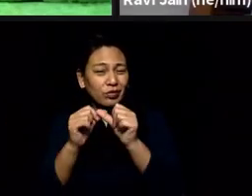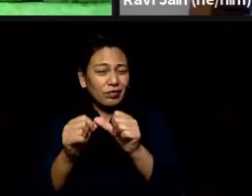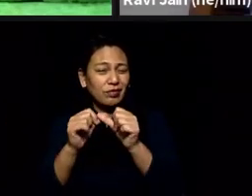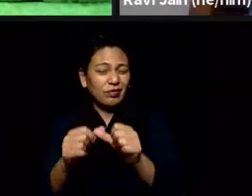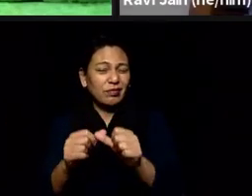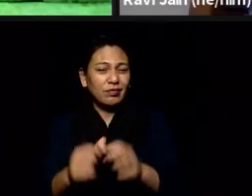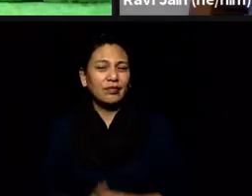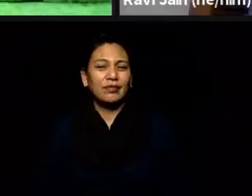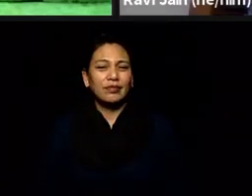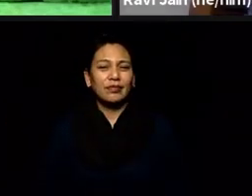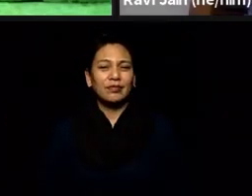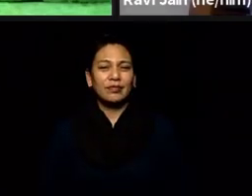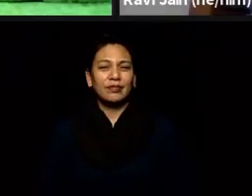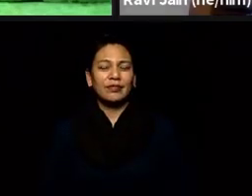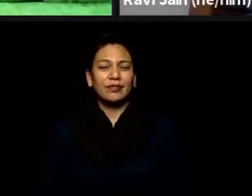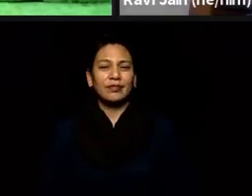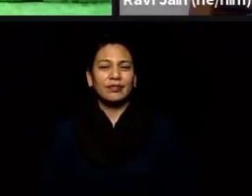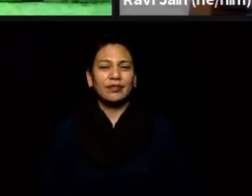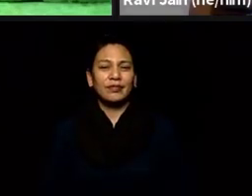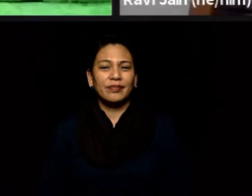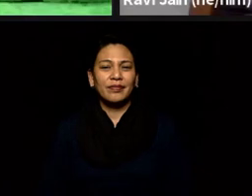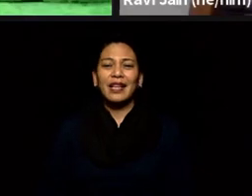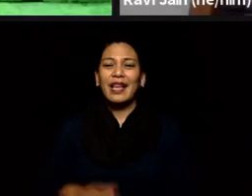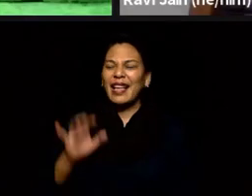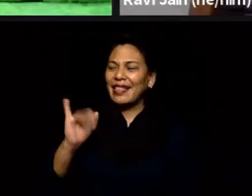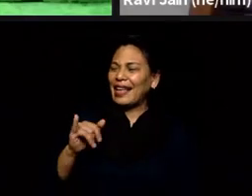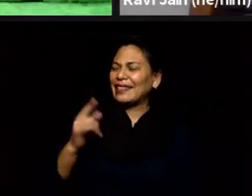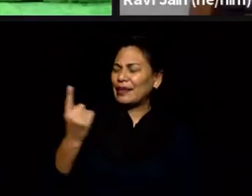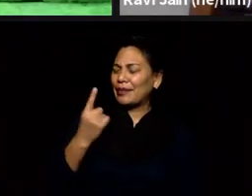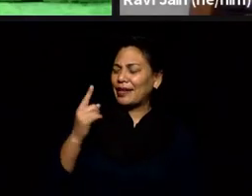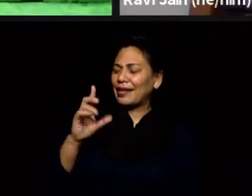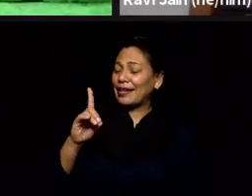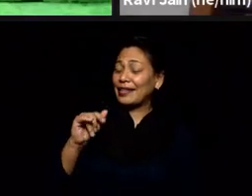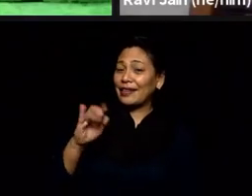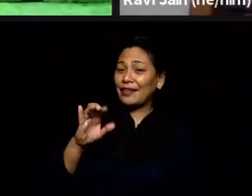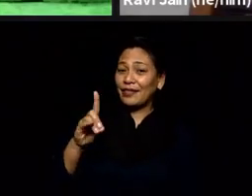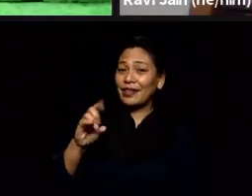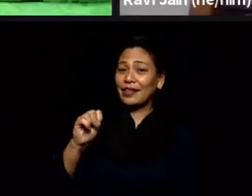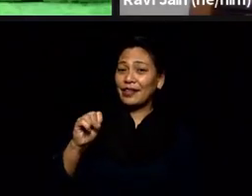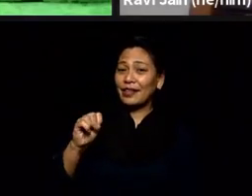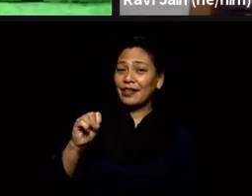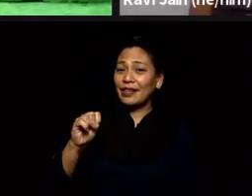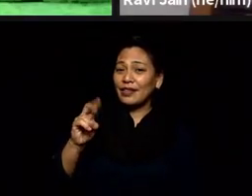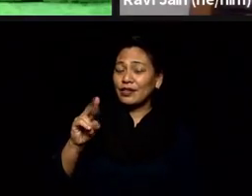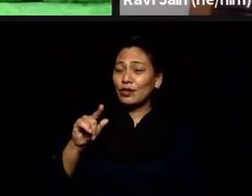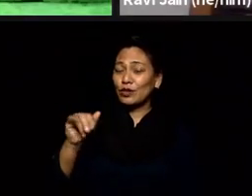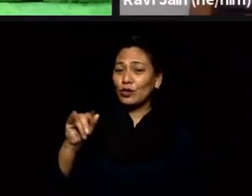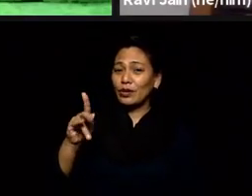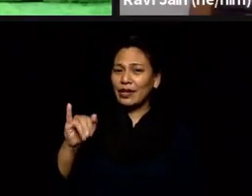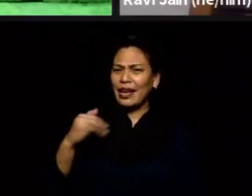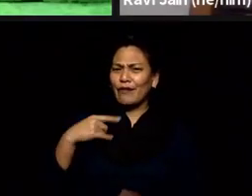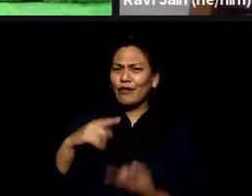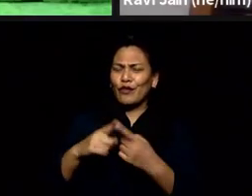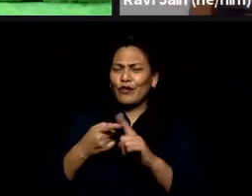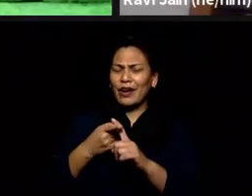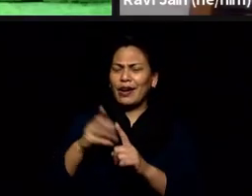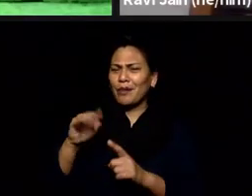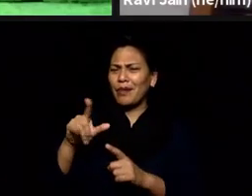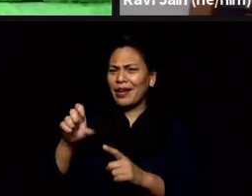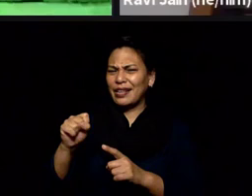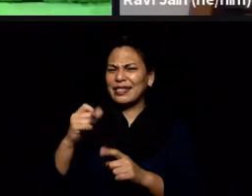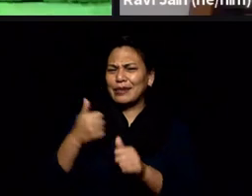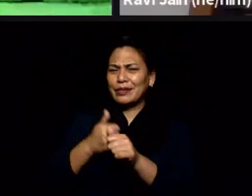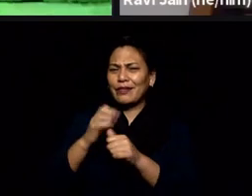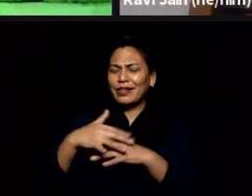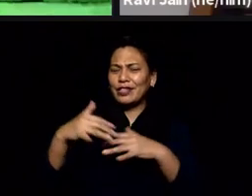That was something. So David Suzuki has a very good friend named Miles Richardson. He's an Indigenous activist,